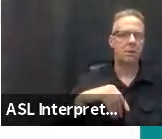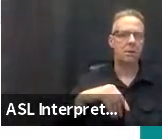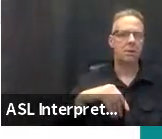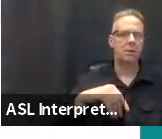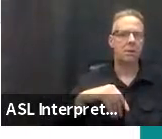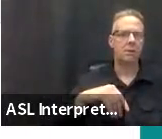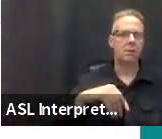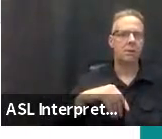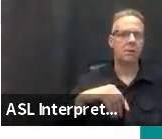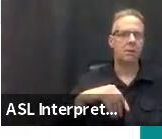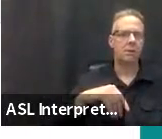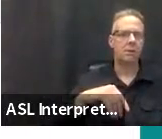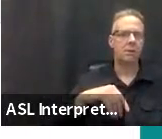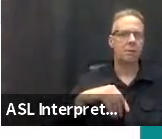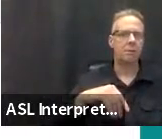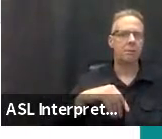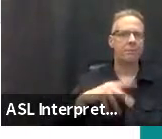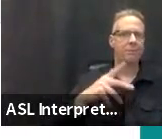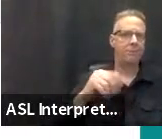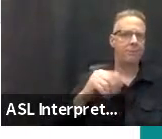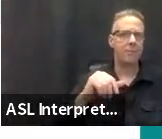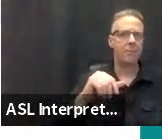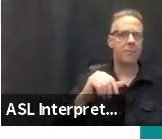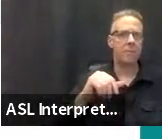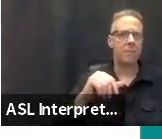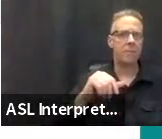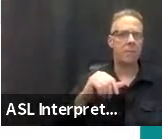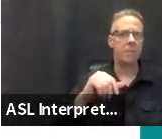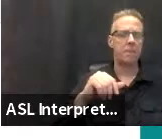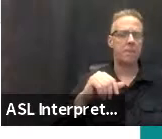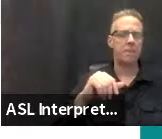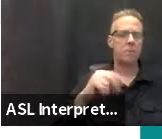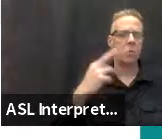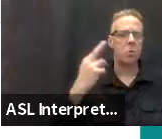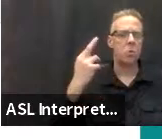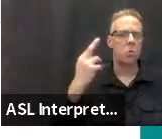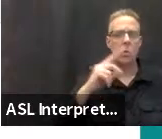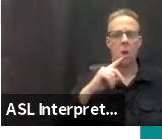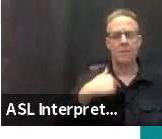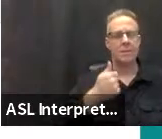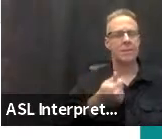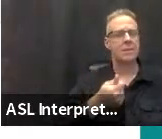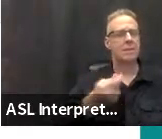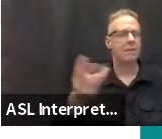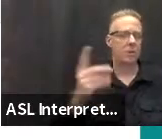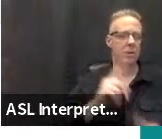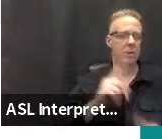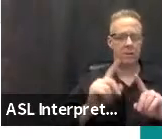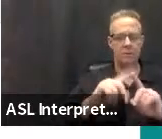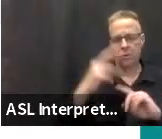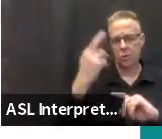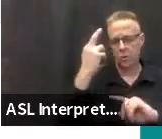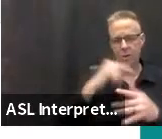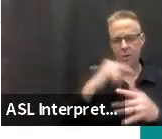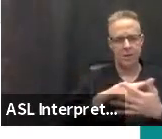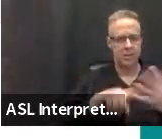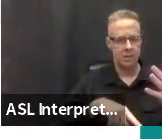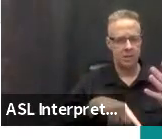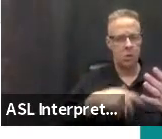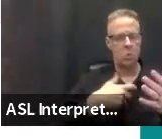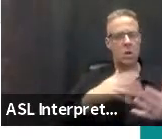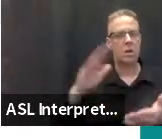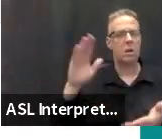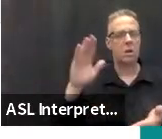of, the motivations for that are numerous. I think, we want to minimize that